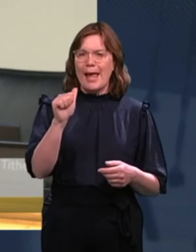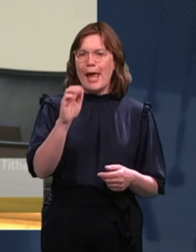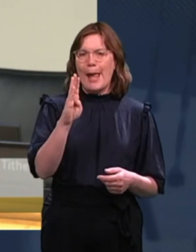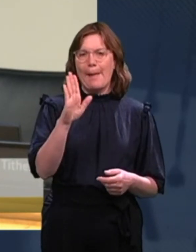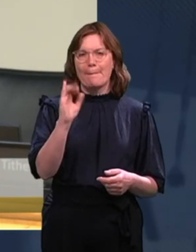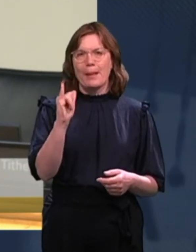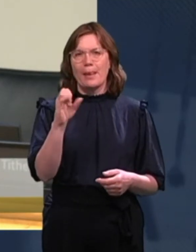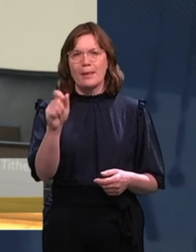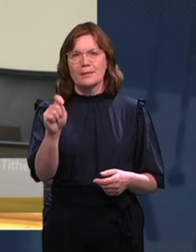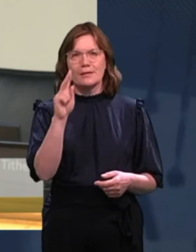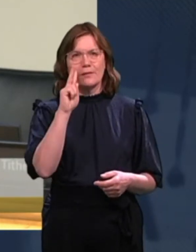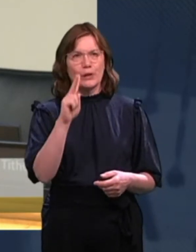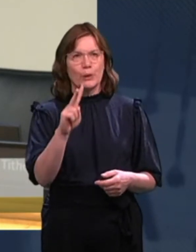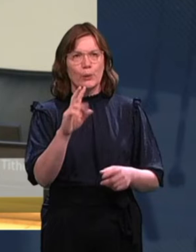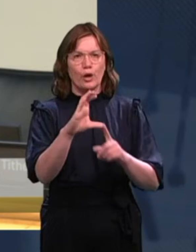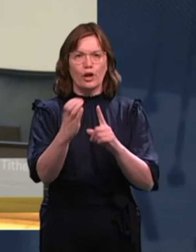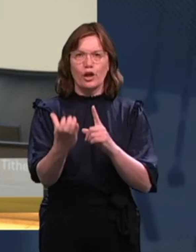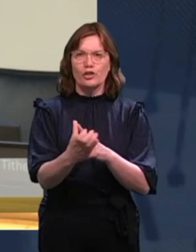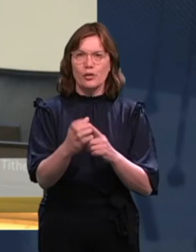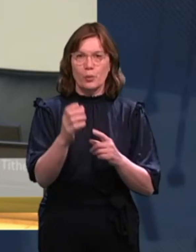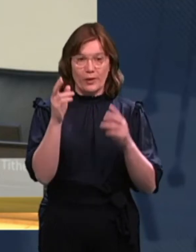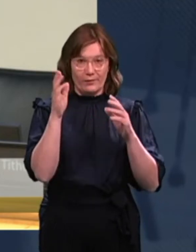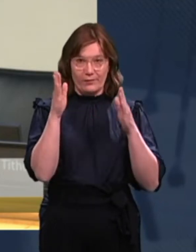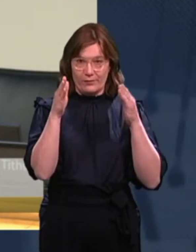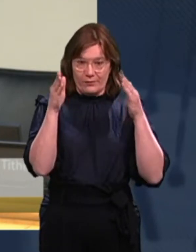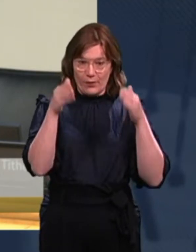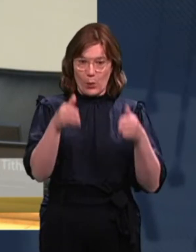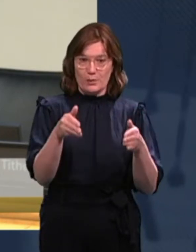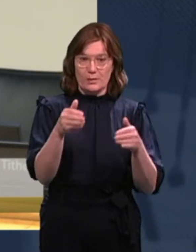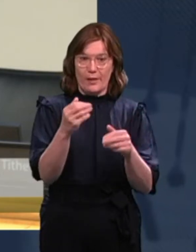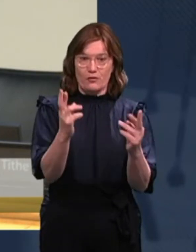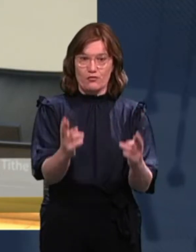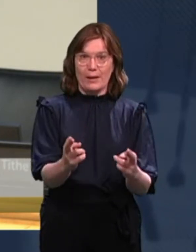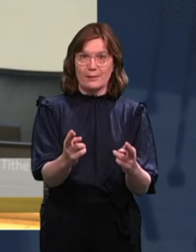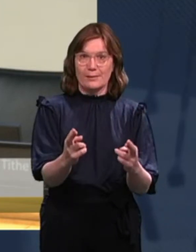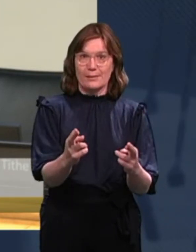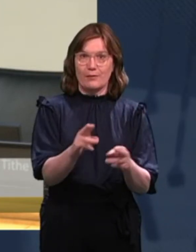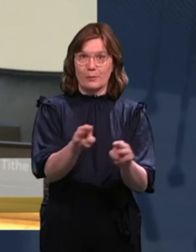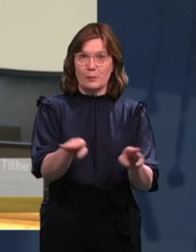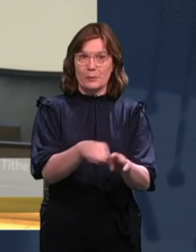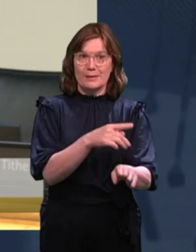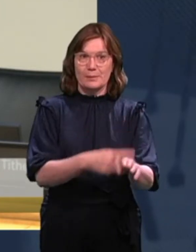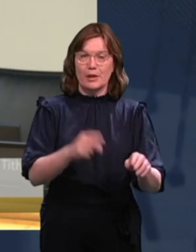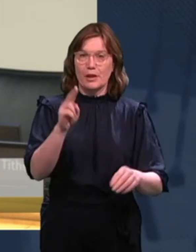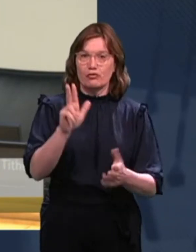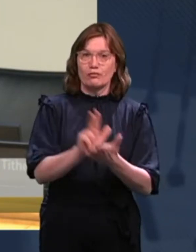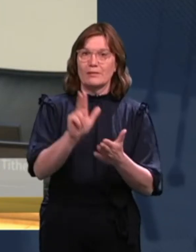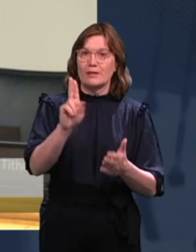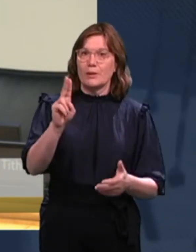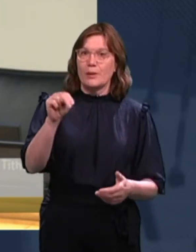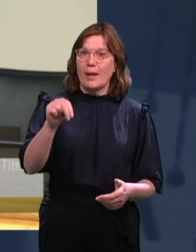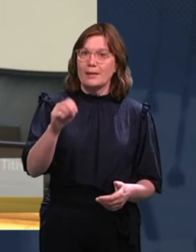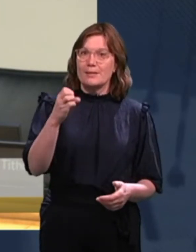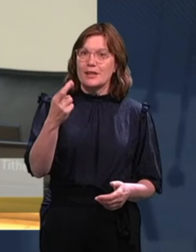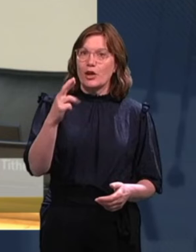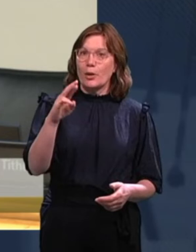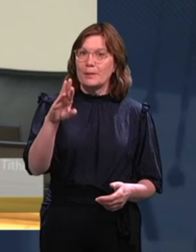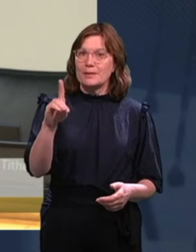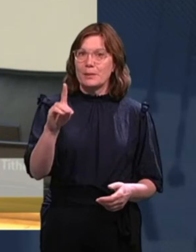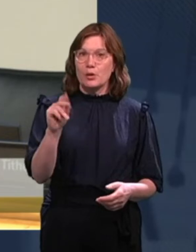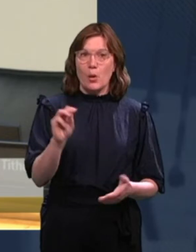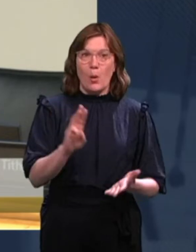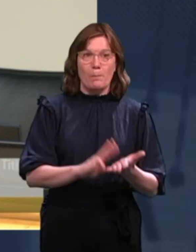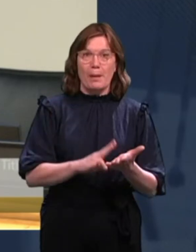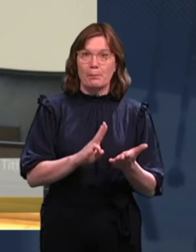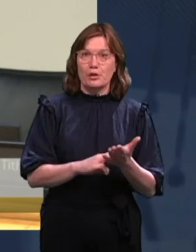whatever, because as a committee focused on the rights of people with disabilities and the ratification of the UN CRPD, as far as we're aware, no members of the